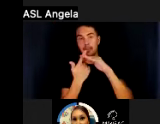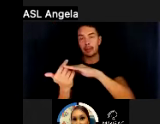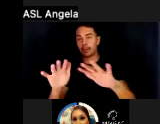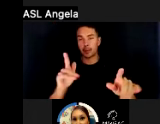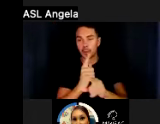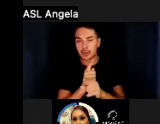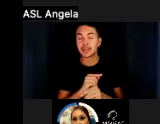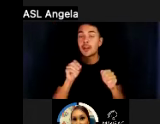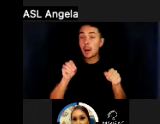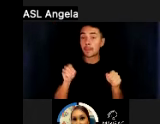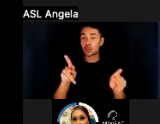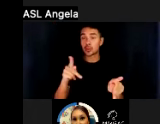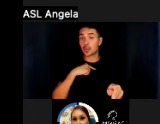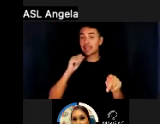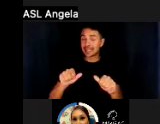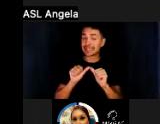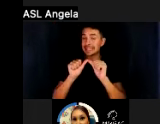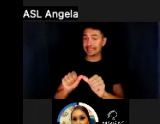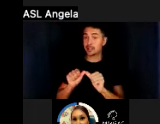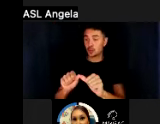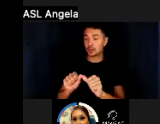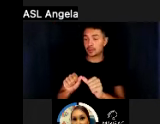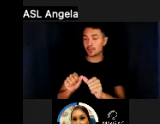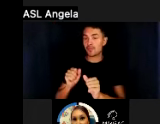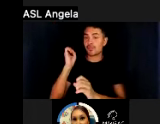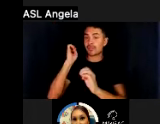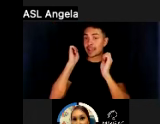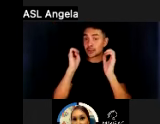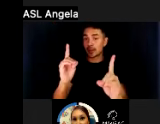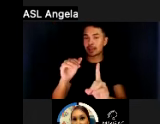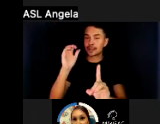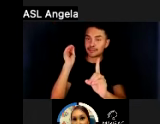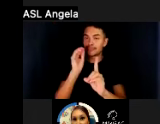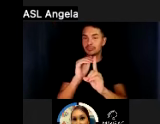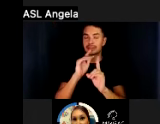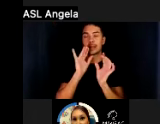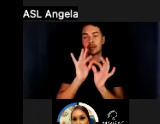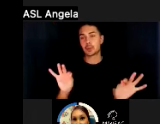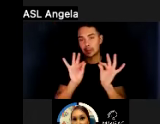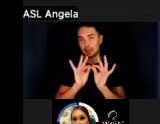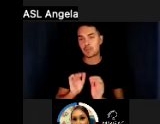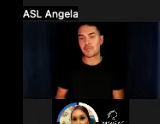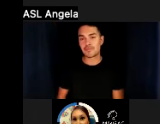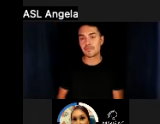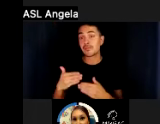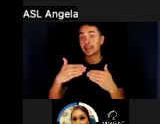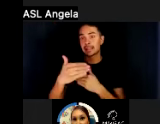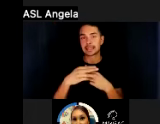those opportunities where we can just continue to educate each other are important as well. Next slide.